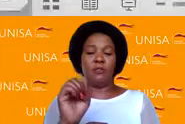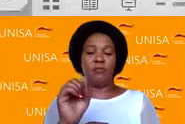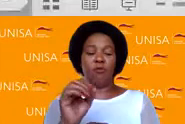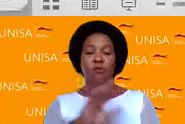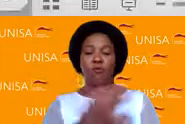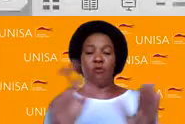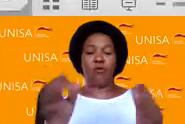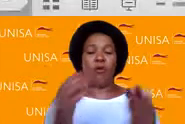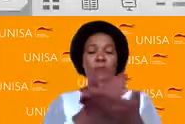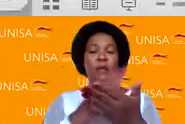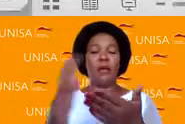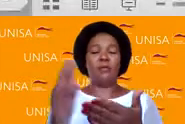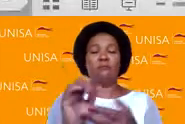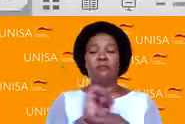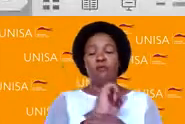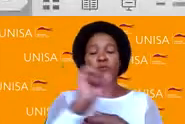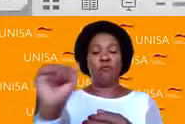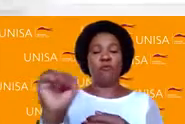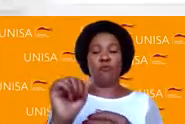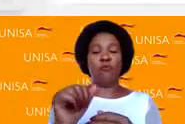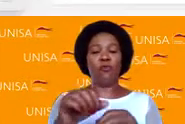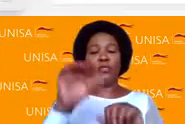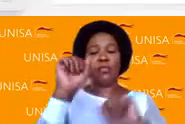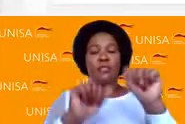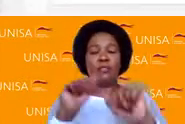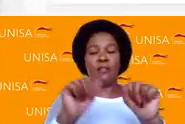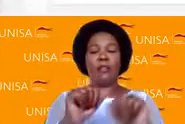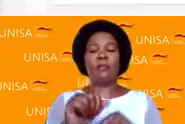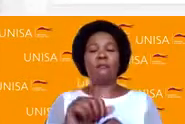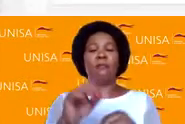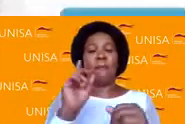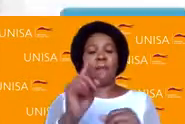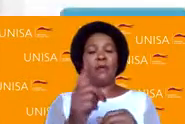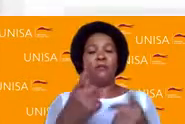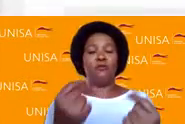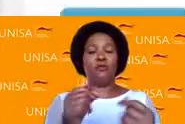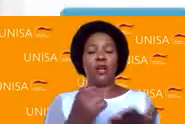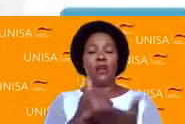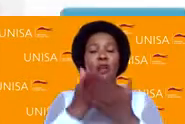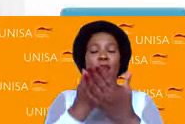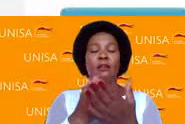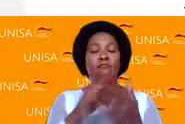not going to change your grade, but it does help you to